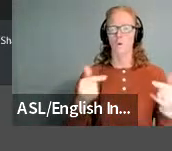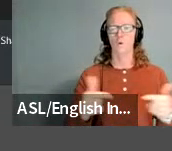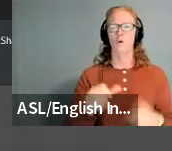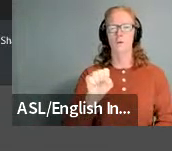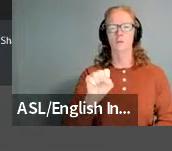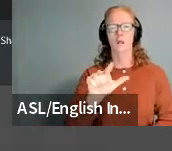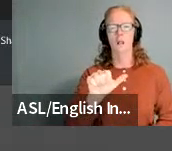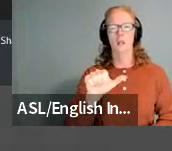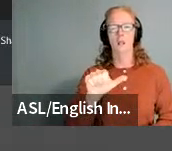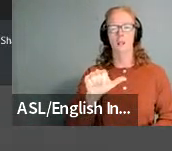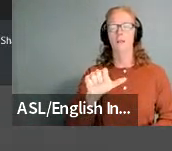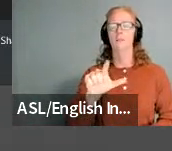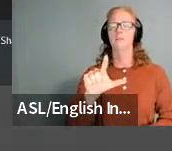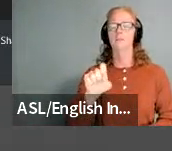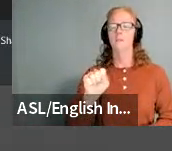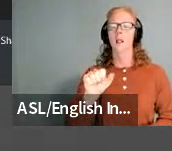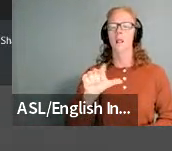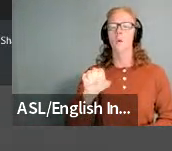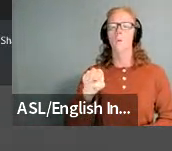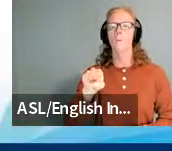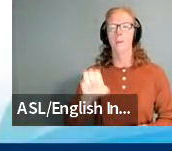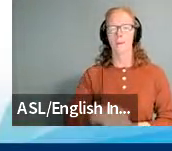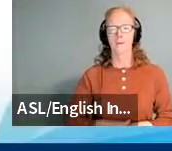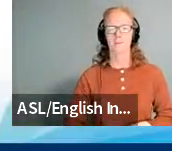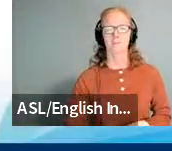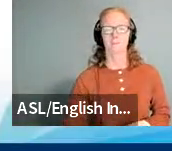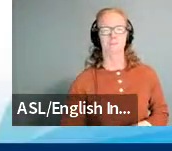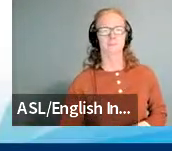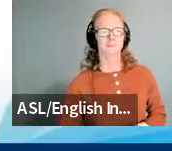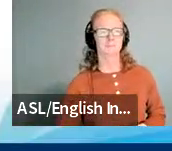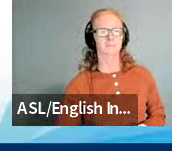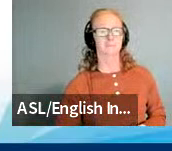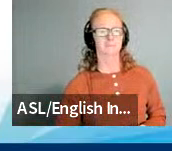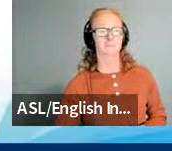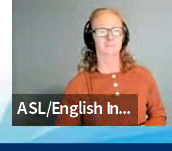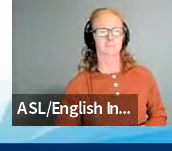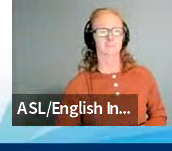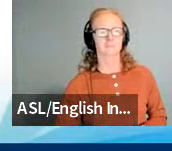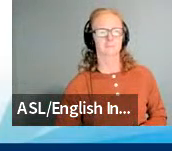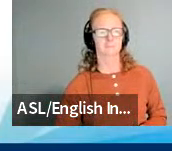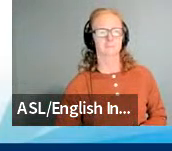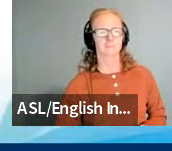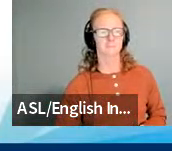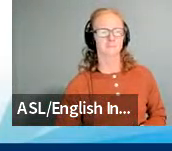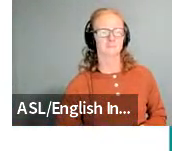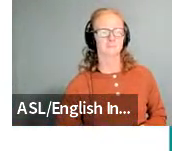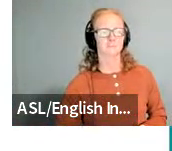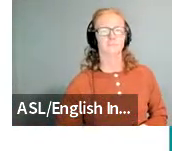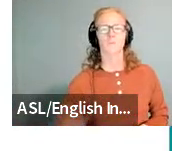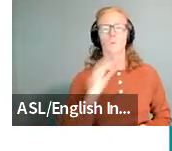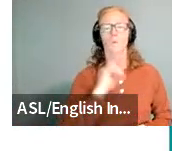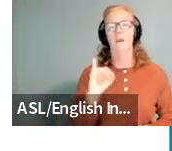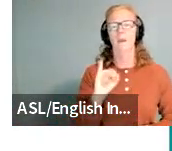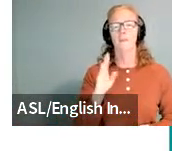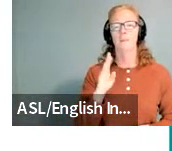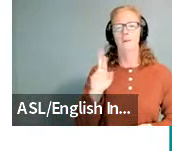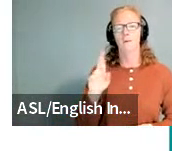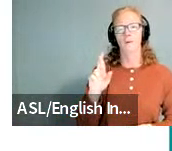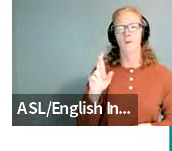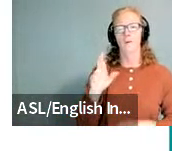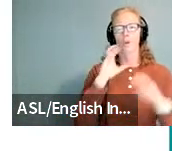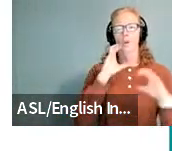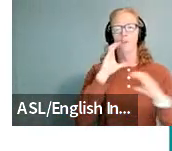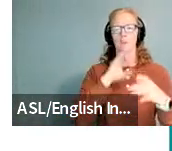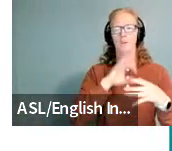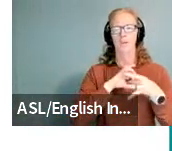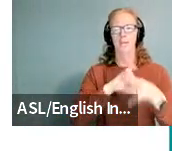Salome Chimuku, who will provide an update on IBR community engagement. Salome. Thank